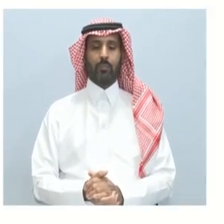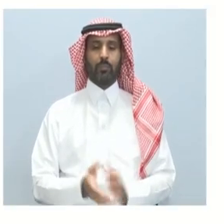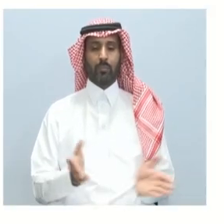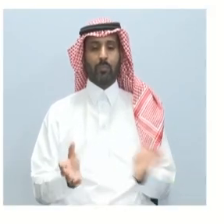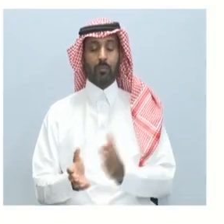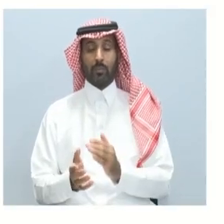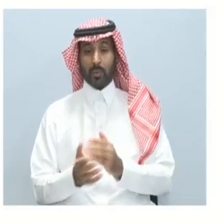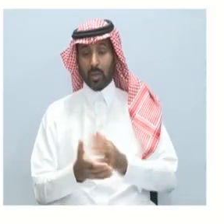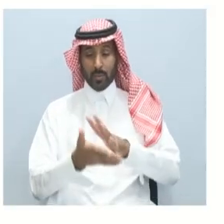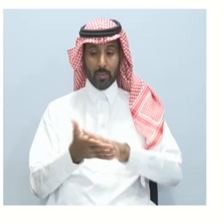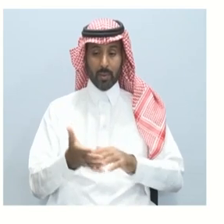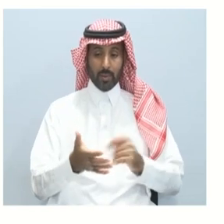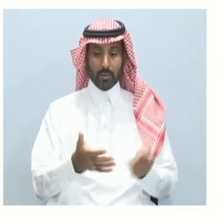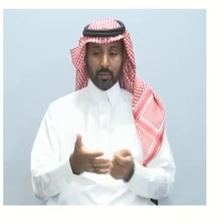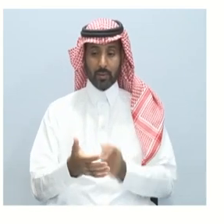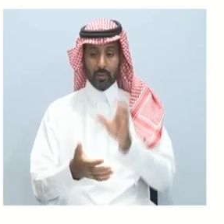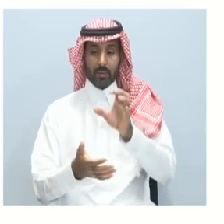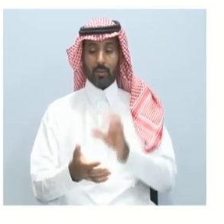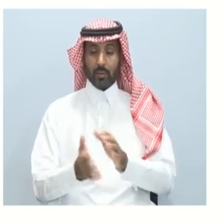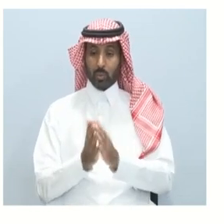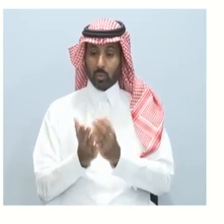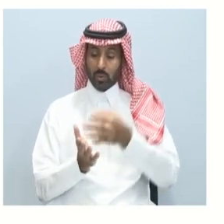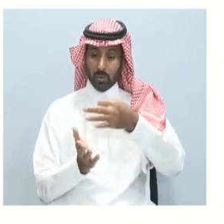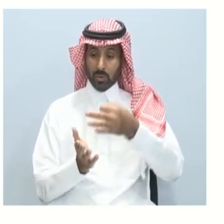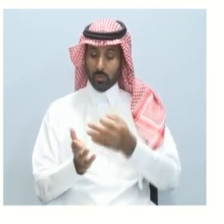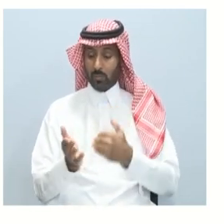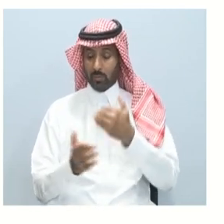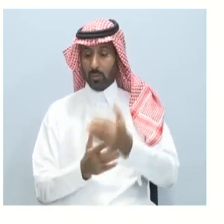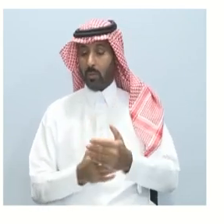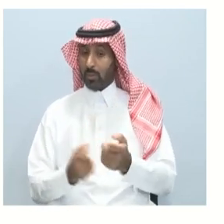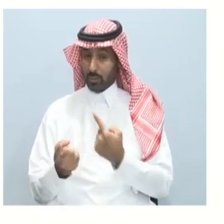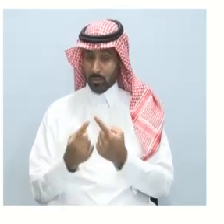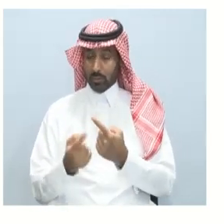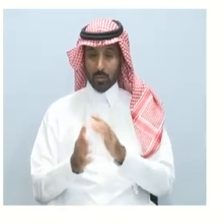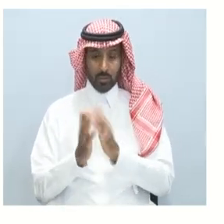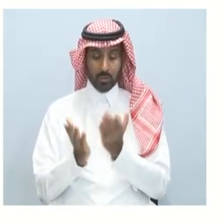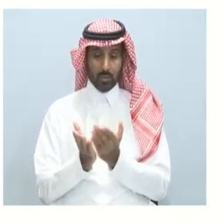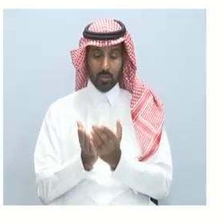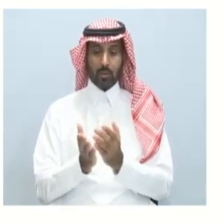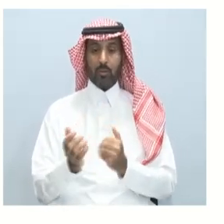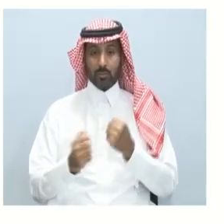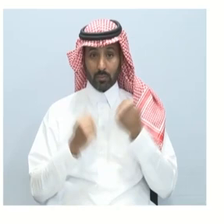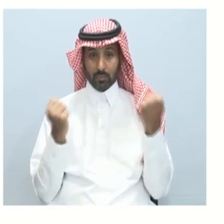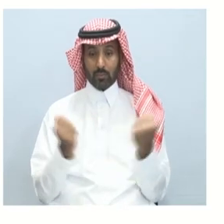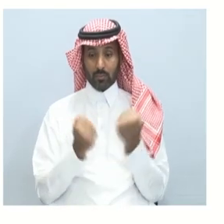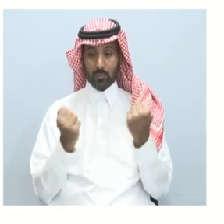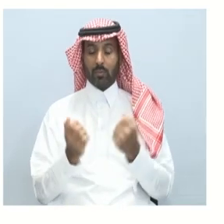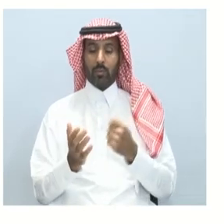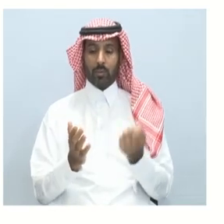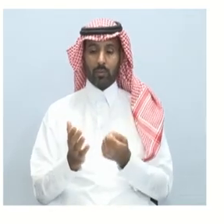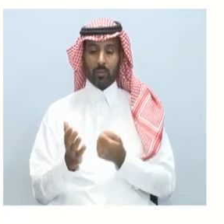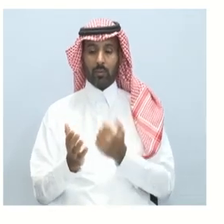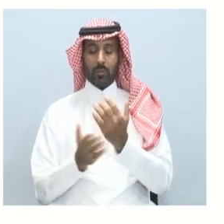Now complete the chart with your notes and use them to discuss in class. We have here, this is a practice that you will complete in your class together.